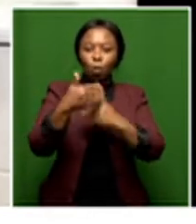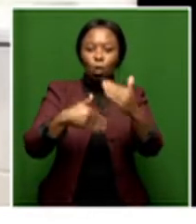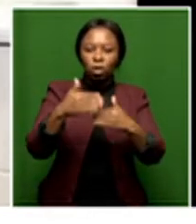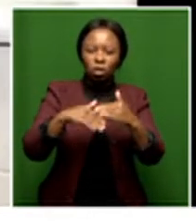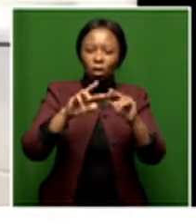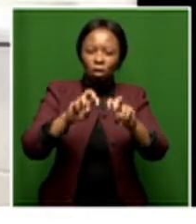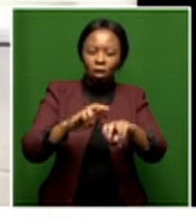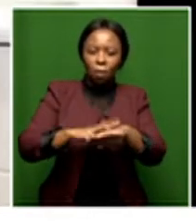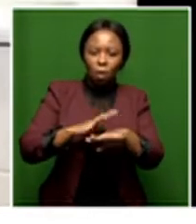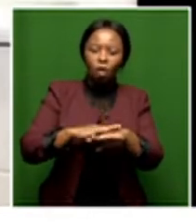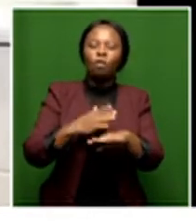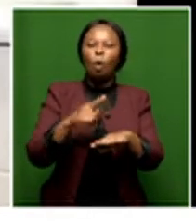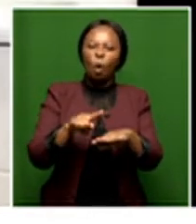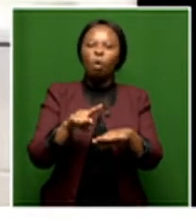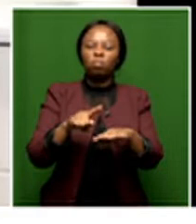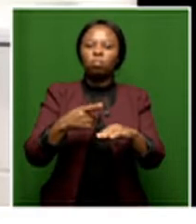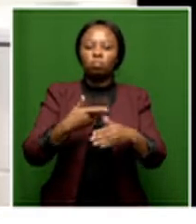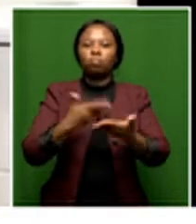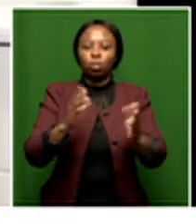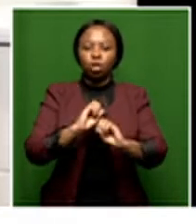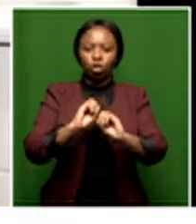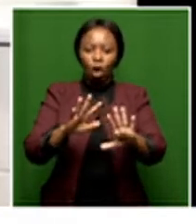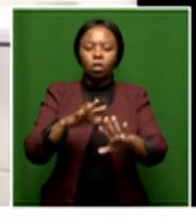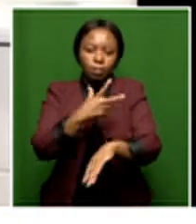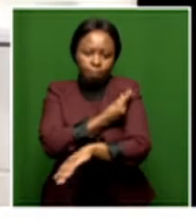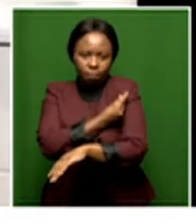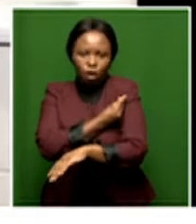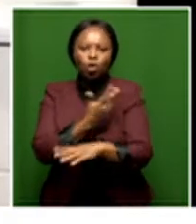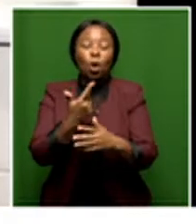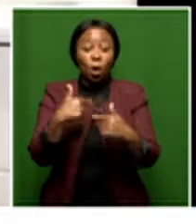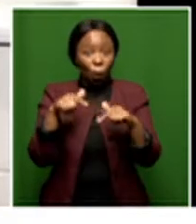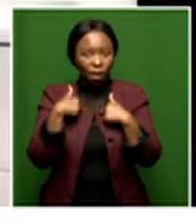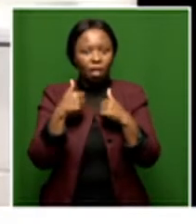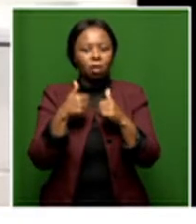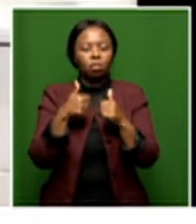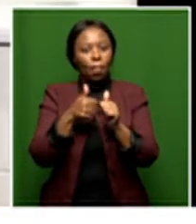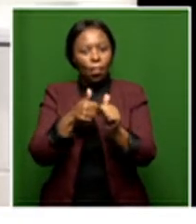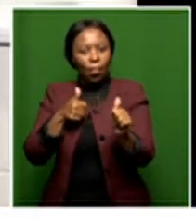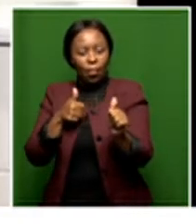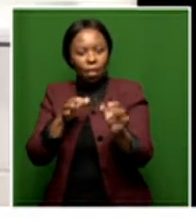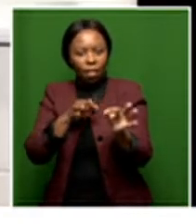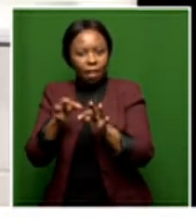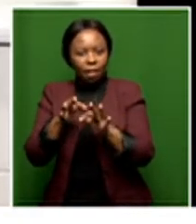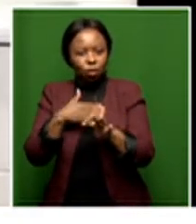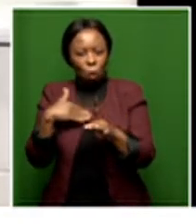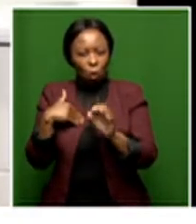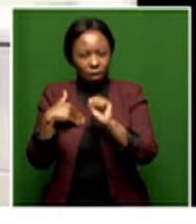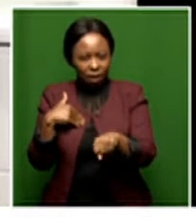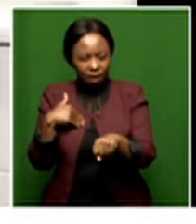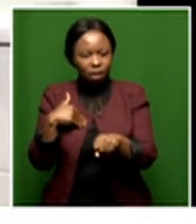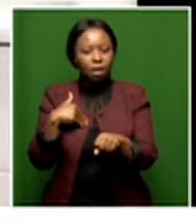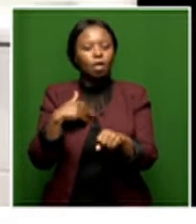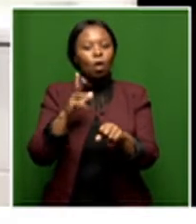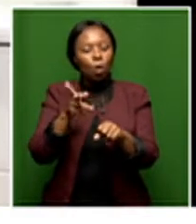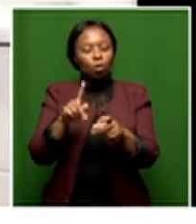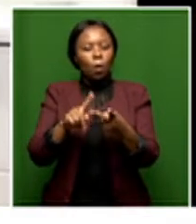be required for a rollout. So that is one of the things that's slowing us up. And it's also being rolled out from special centers